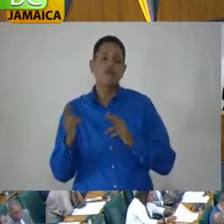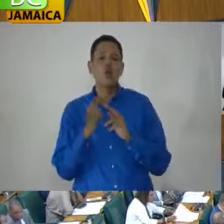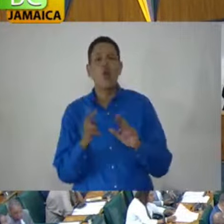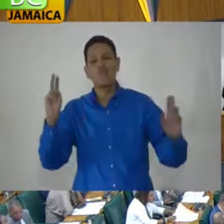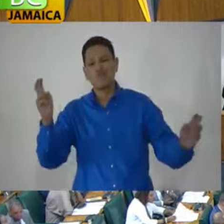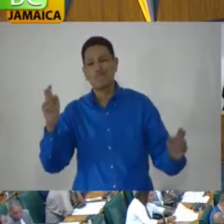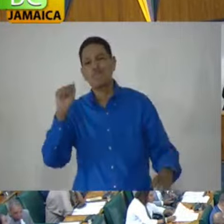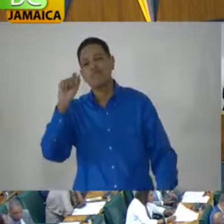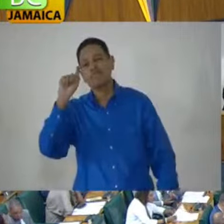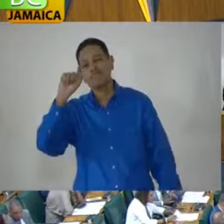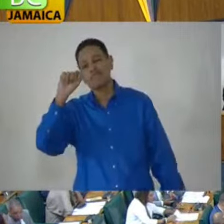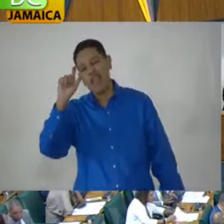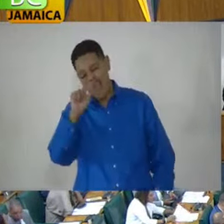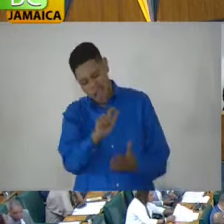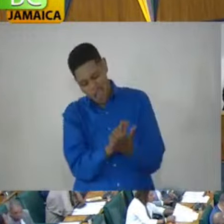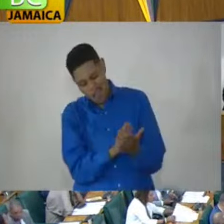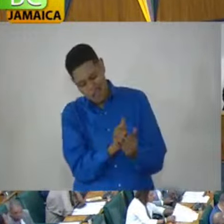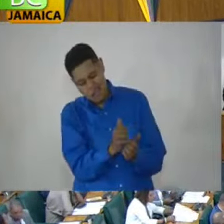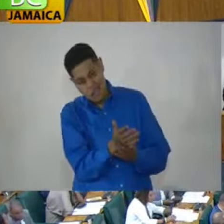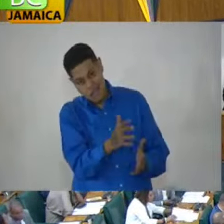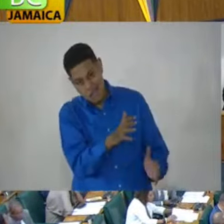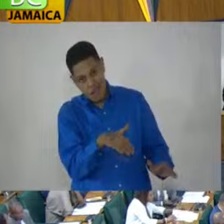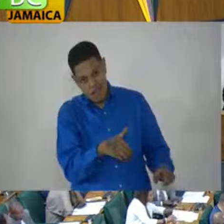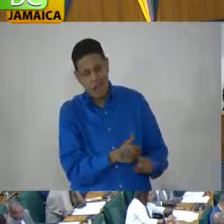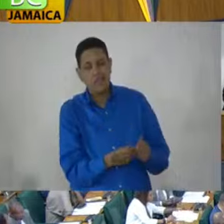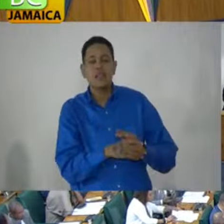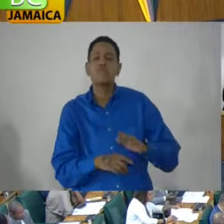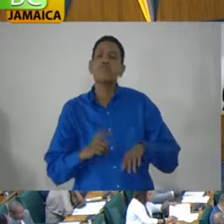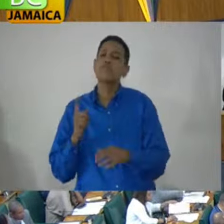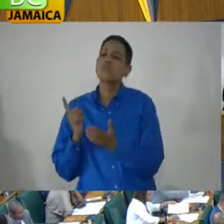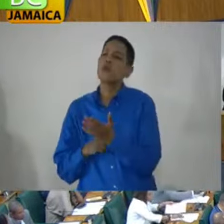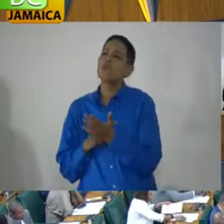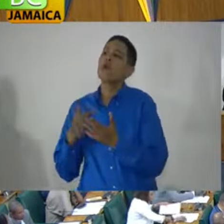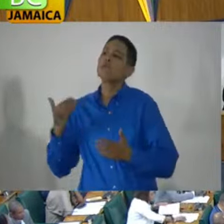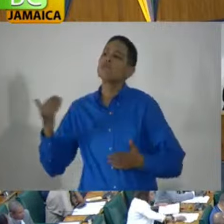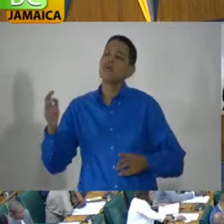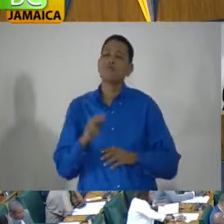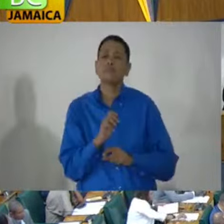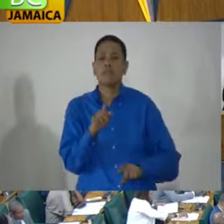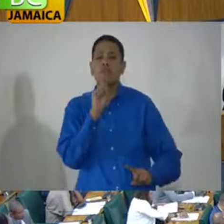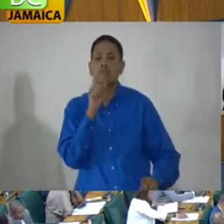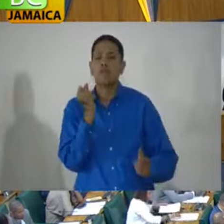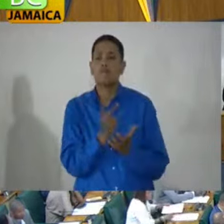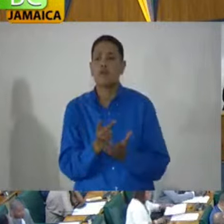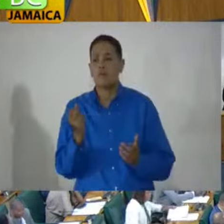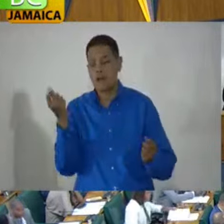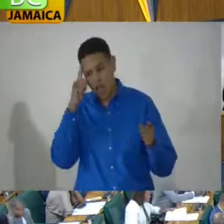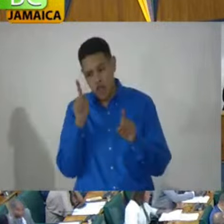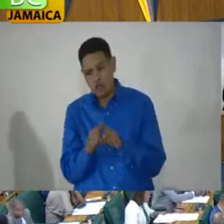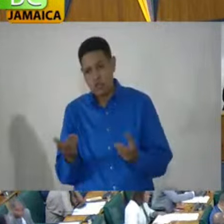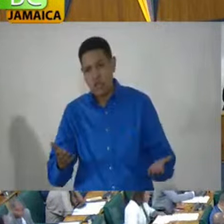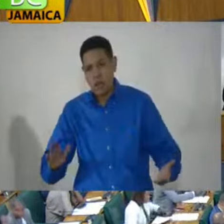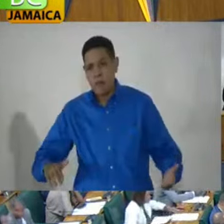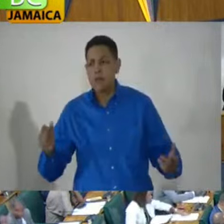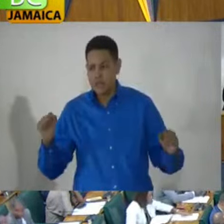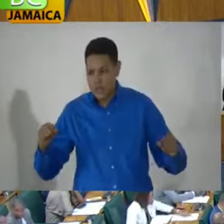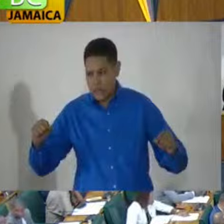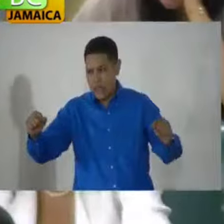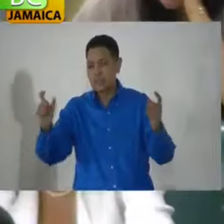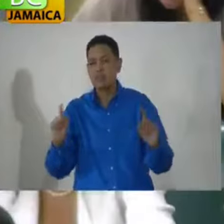as the Act, provides that the Minister may, from time to time, by order subject to affirmative resolution of the House of